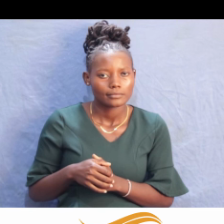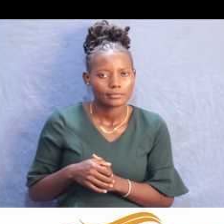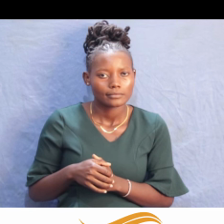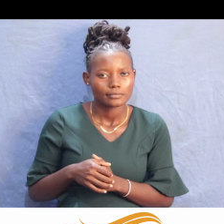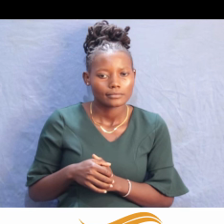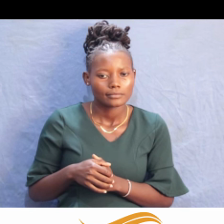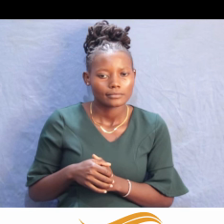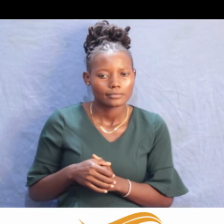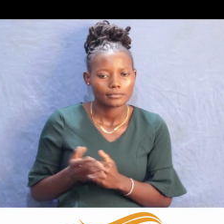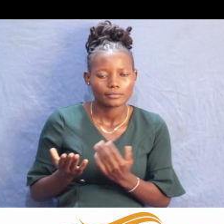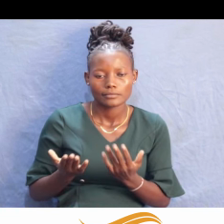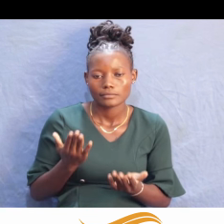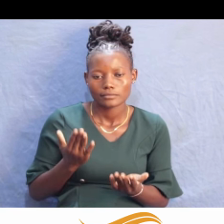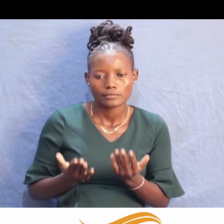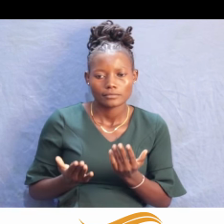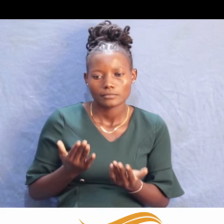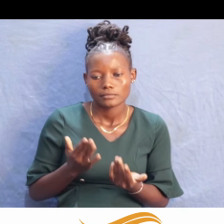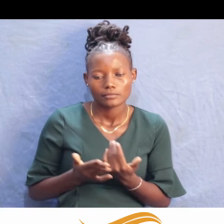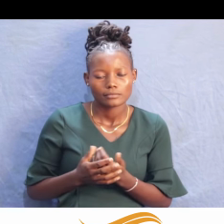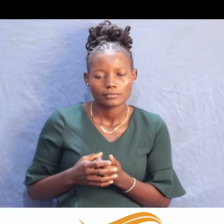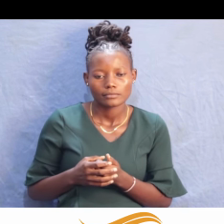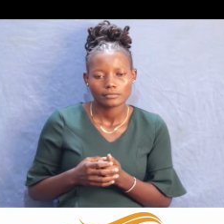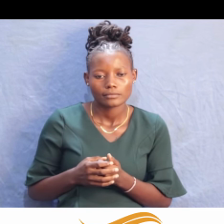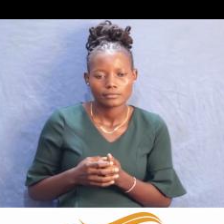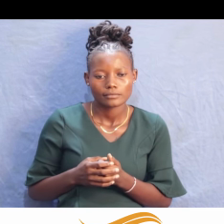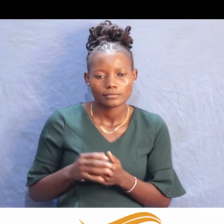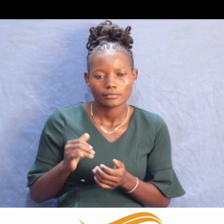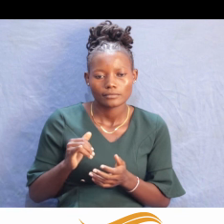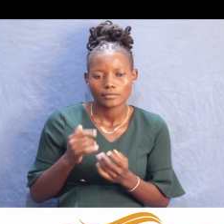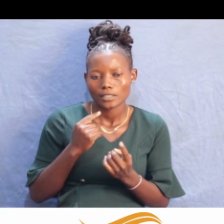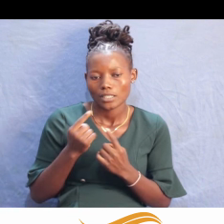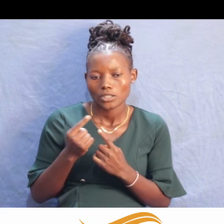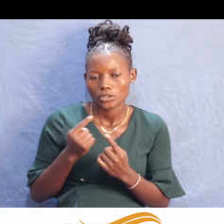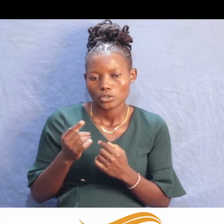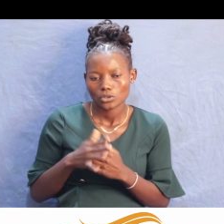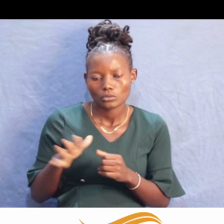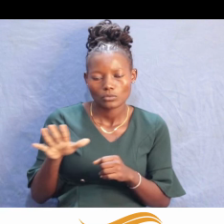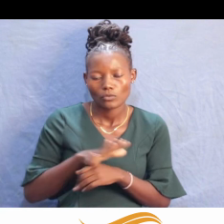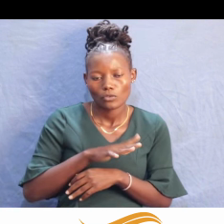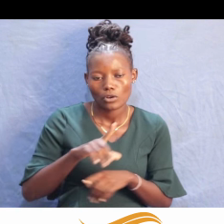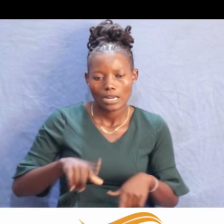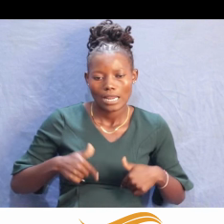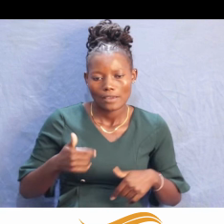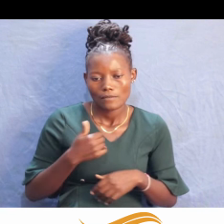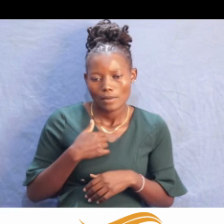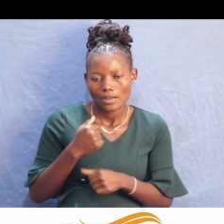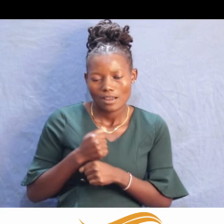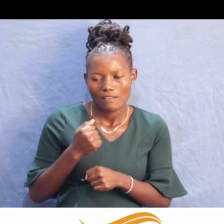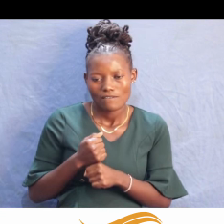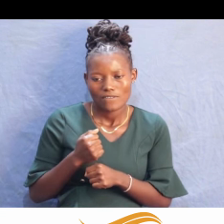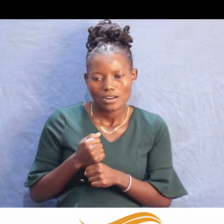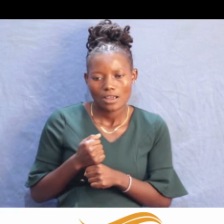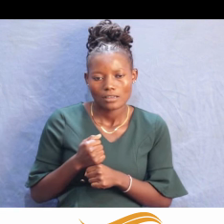there might be exception. And I can only speak about running because this is what I've done my whole life. I've ran many